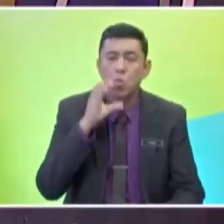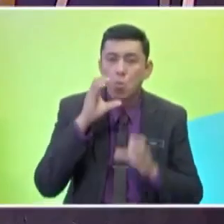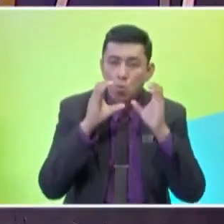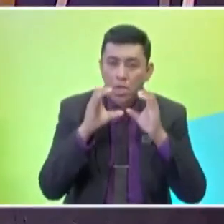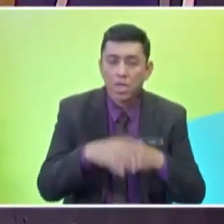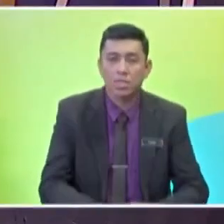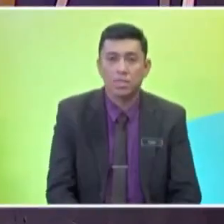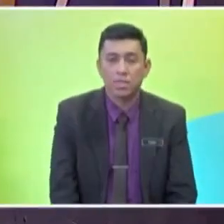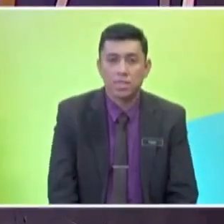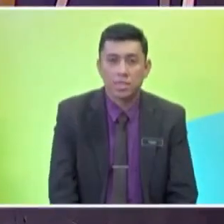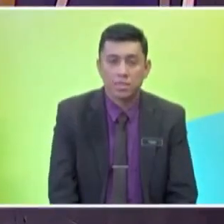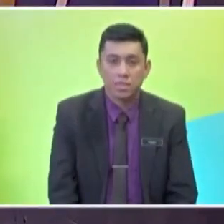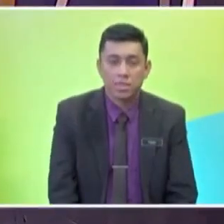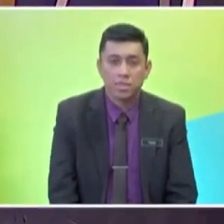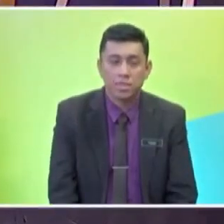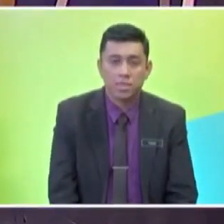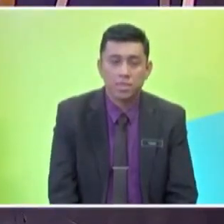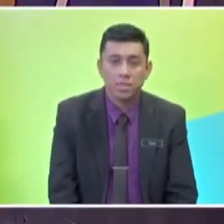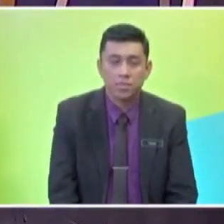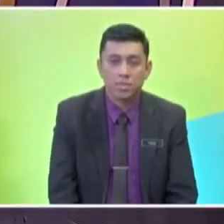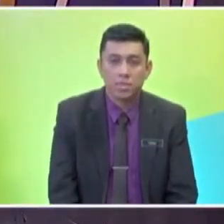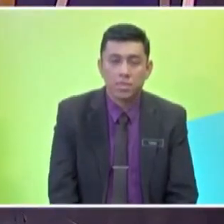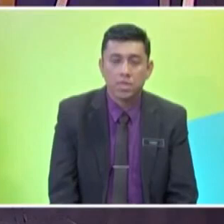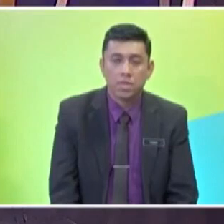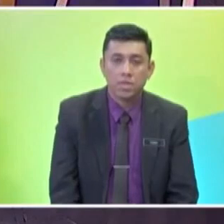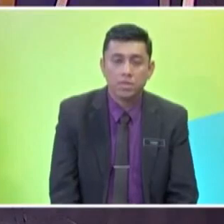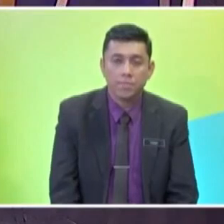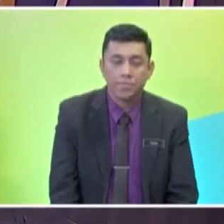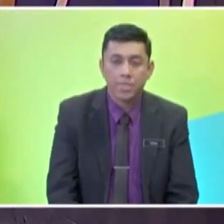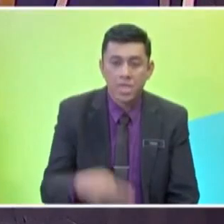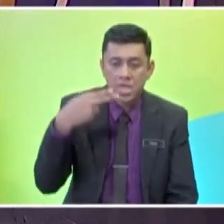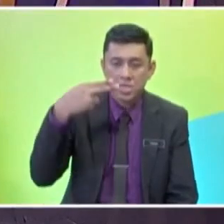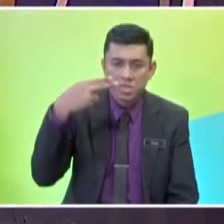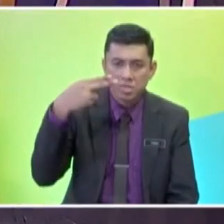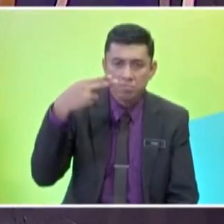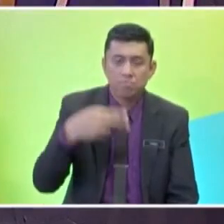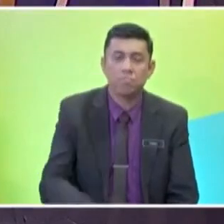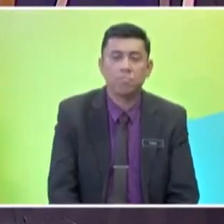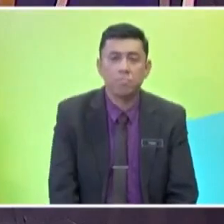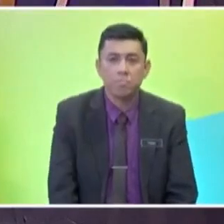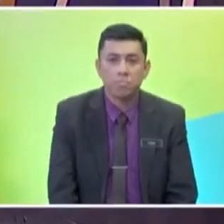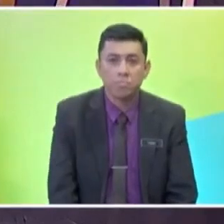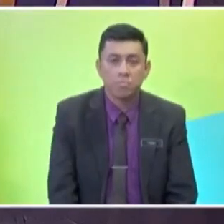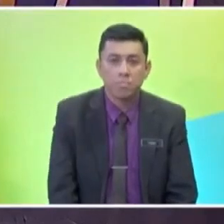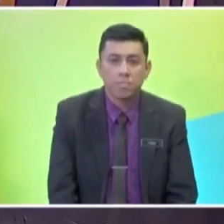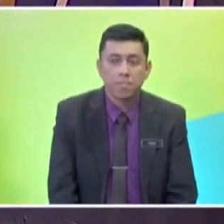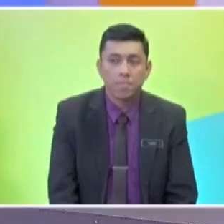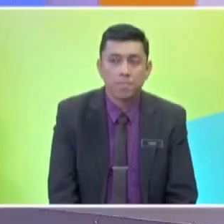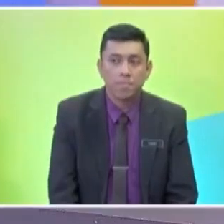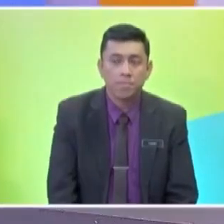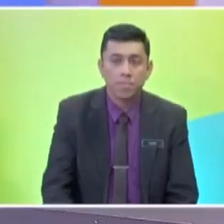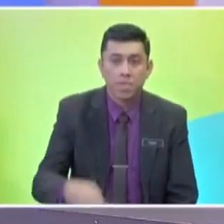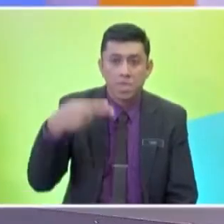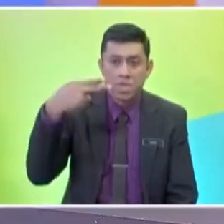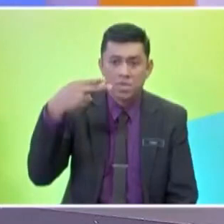head. Head, head. And the sound is H. Okay. All right. So her sound, it starts with H.